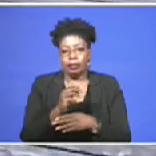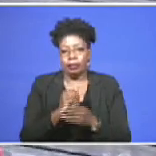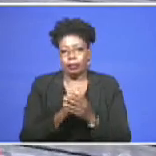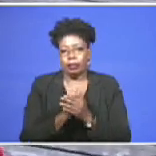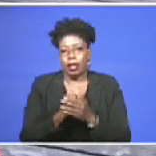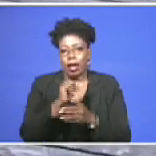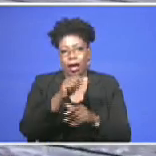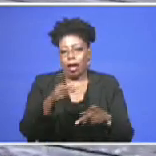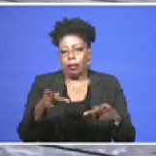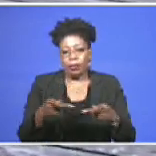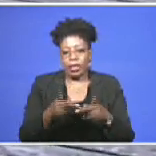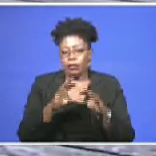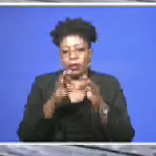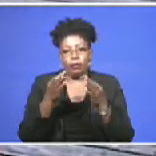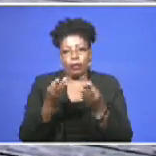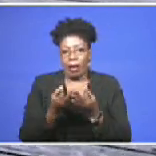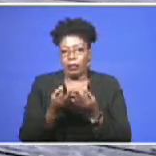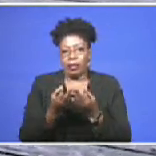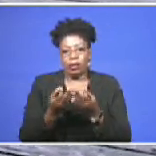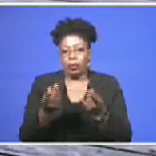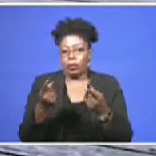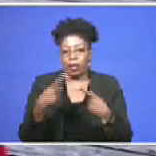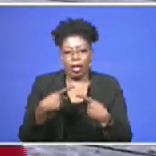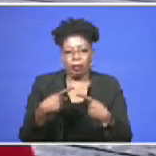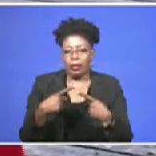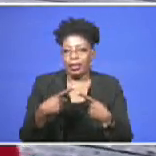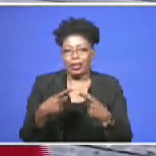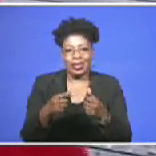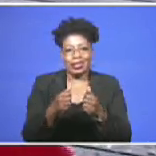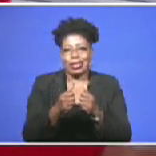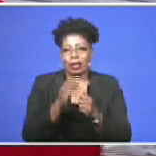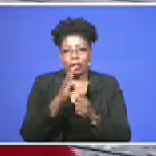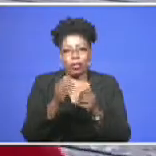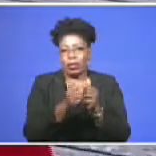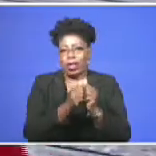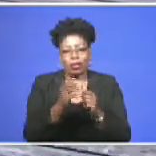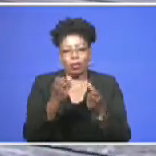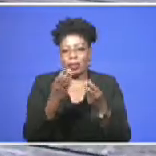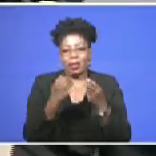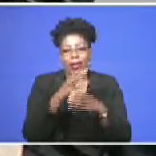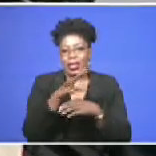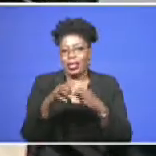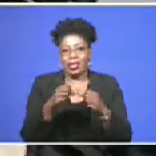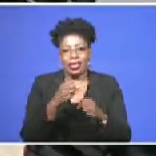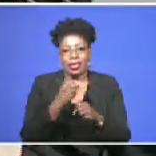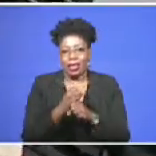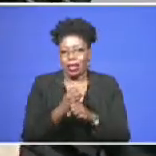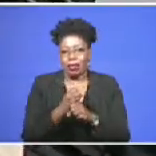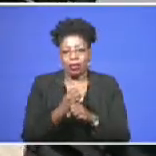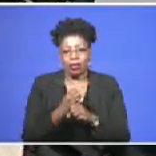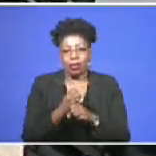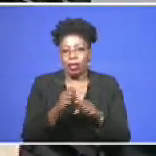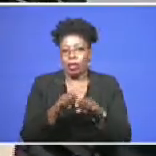a place for families to gather and people to congregate for many, many years. And so,